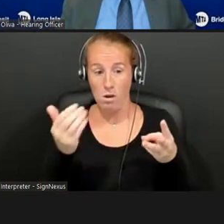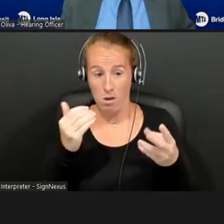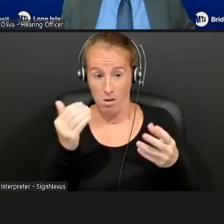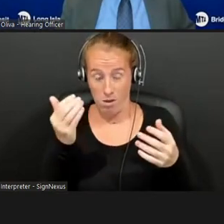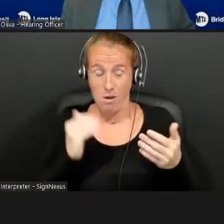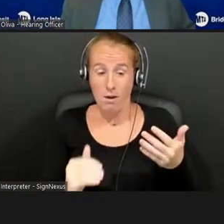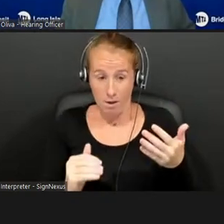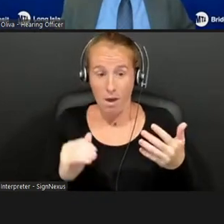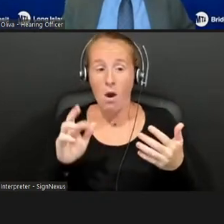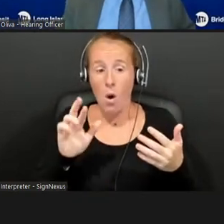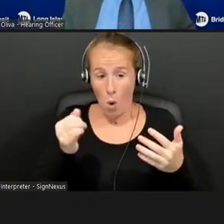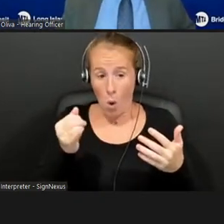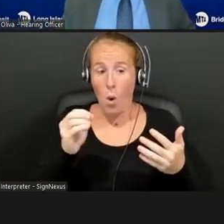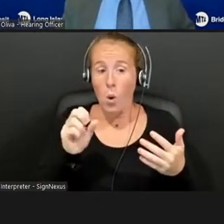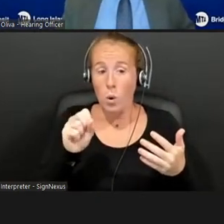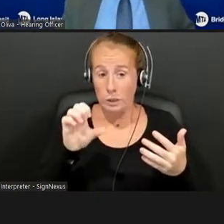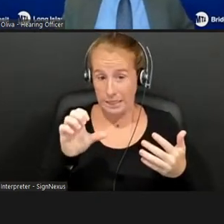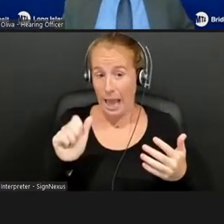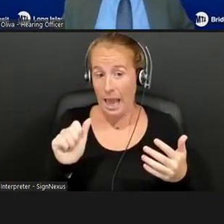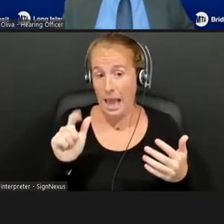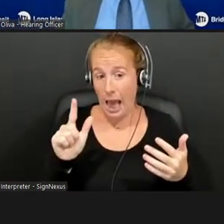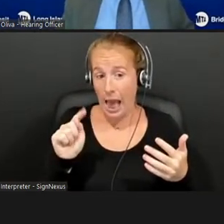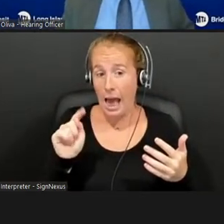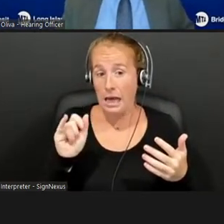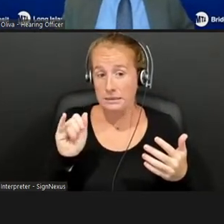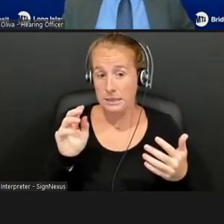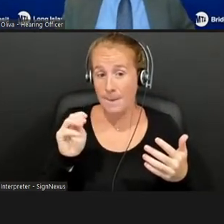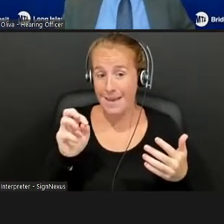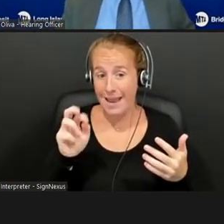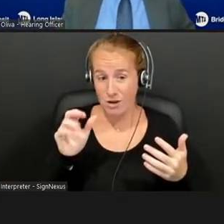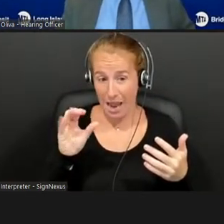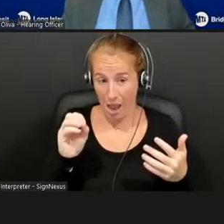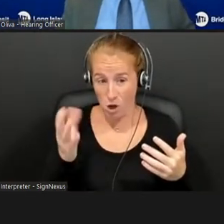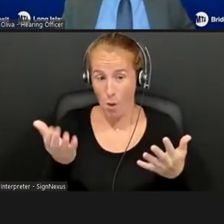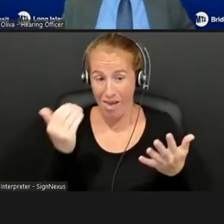Alta Mariano fought by Eric Goldstein